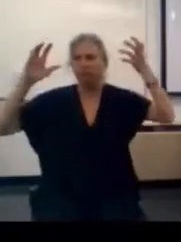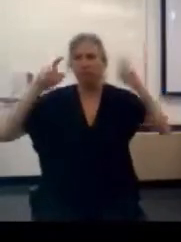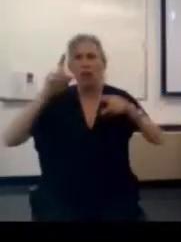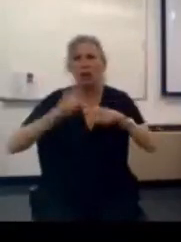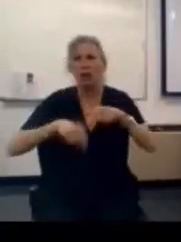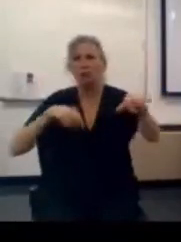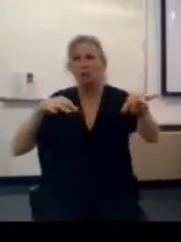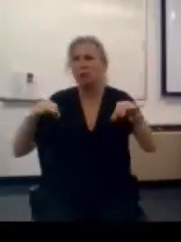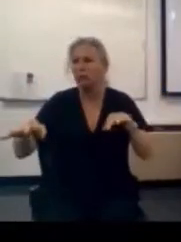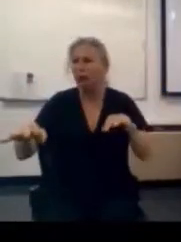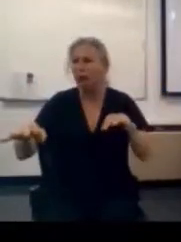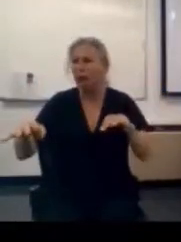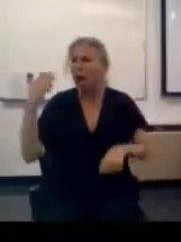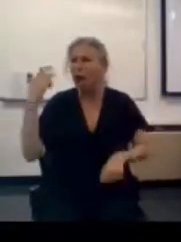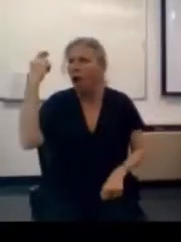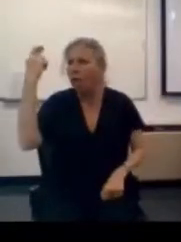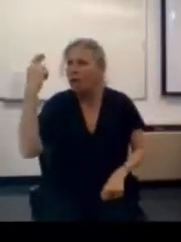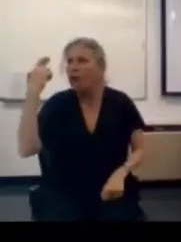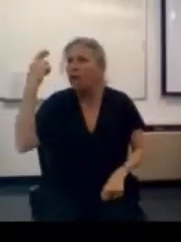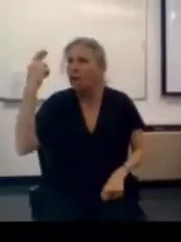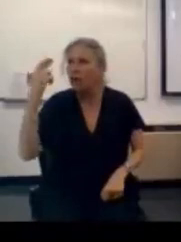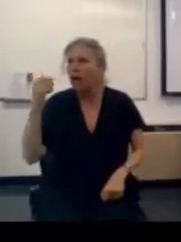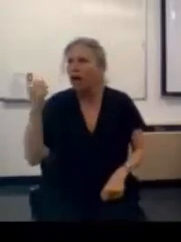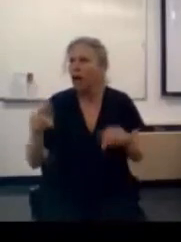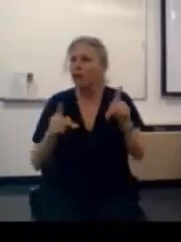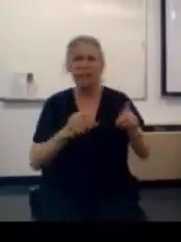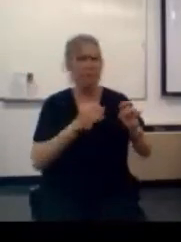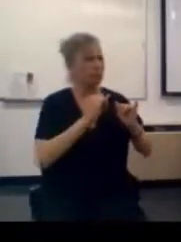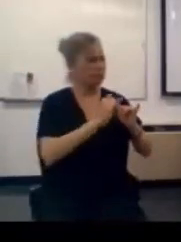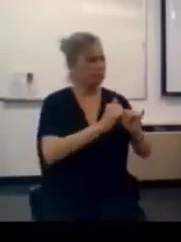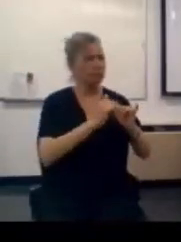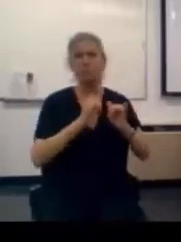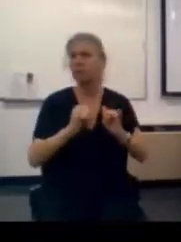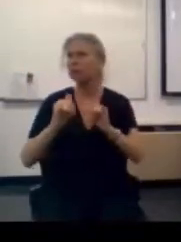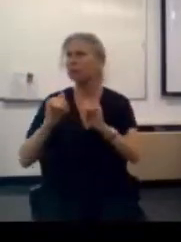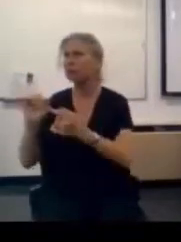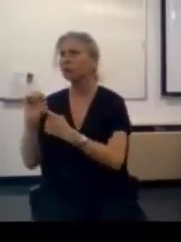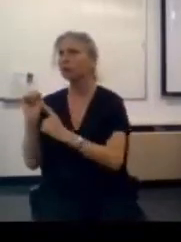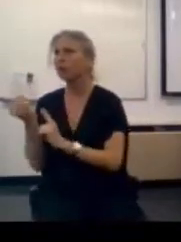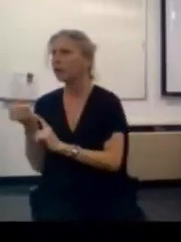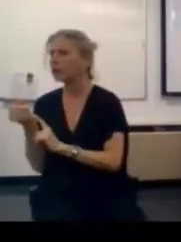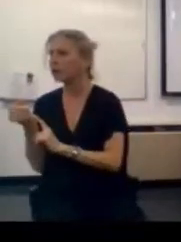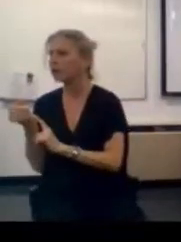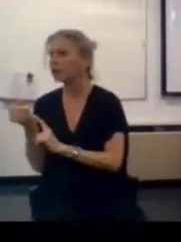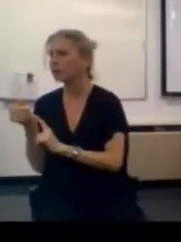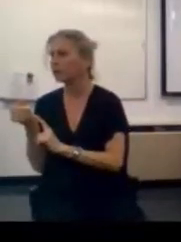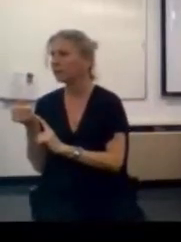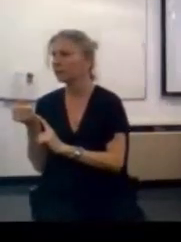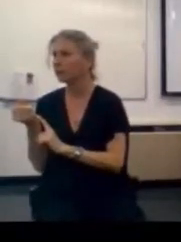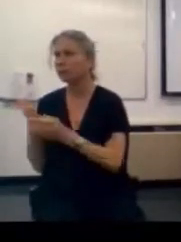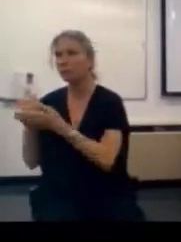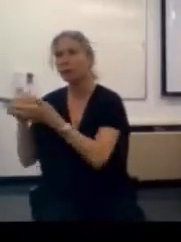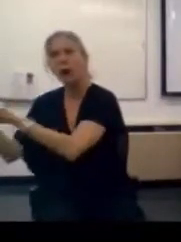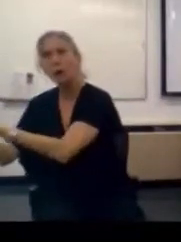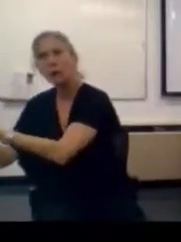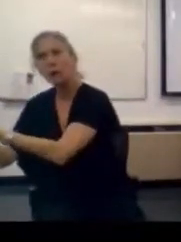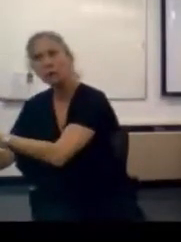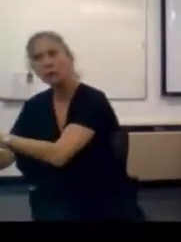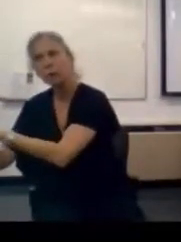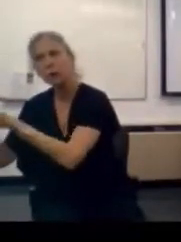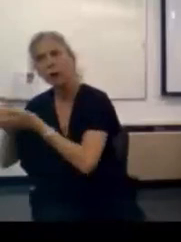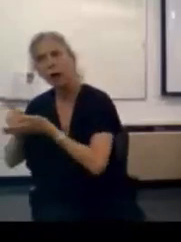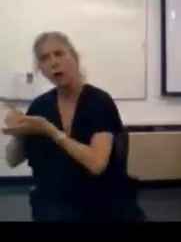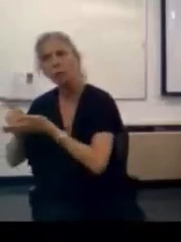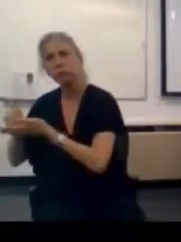couldn't label it. But I realized there were people around me in similar conditions, in similar circumstances, that I